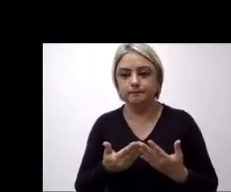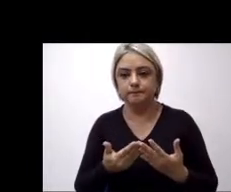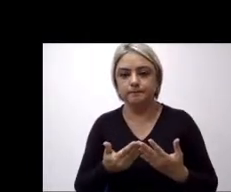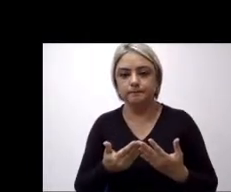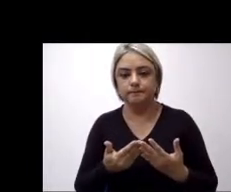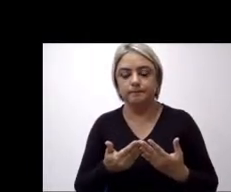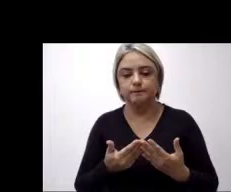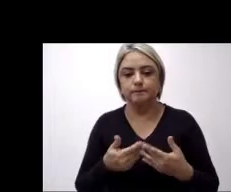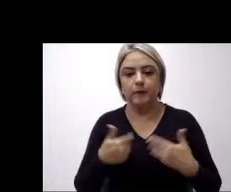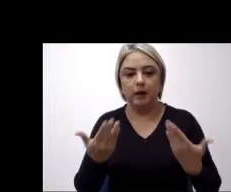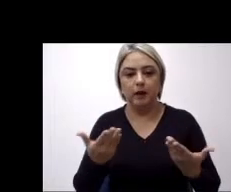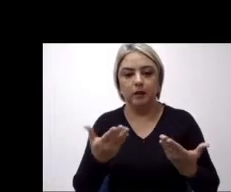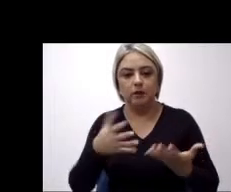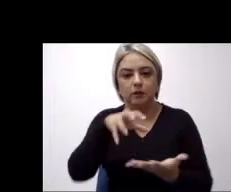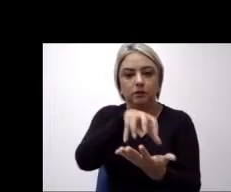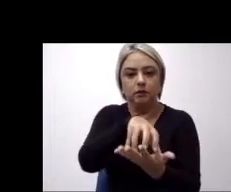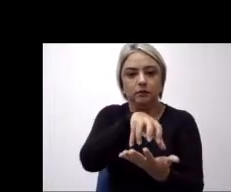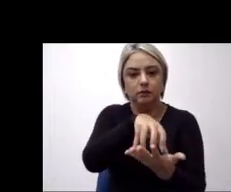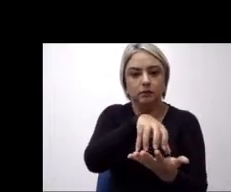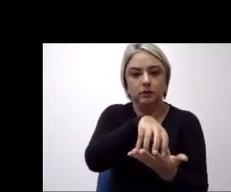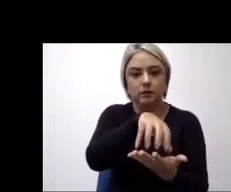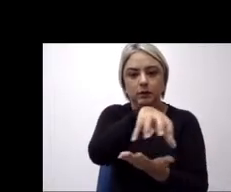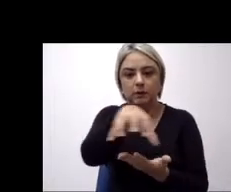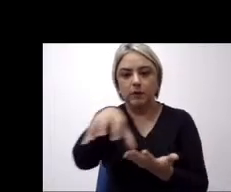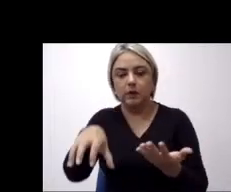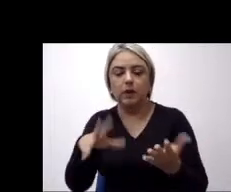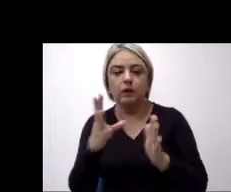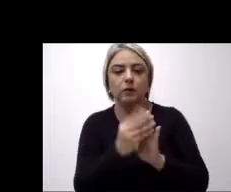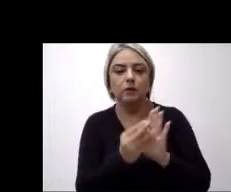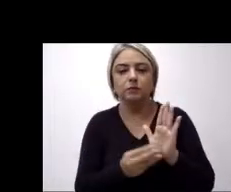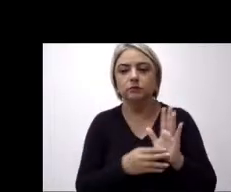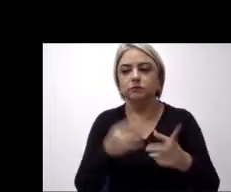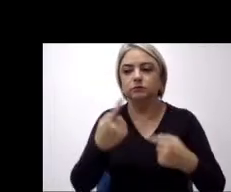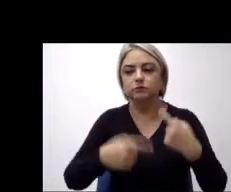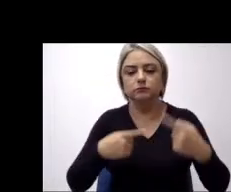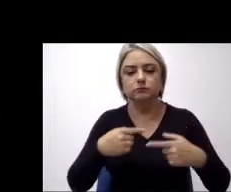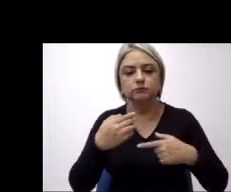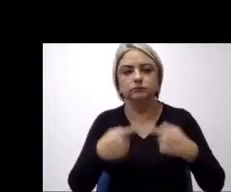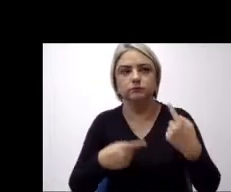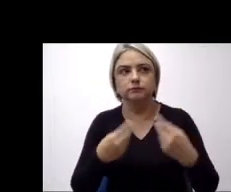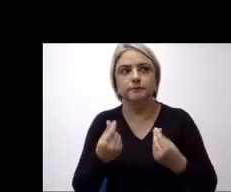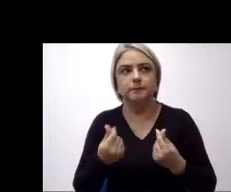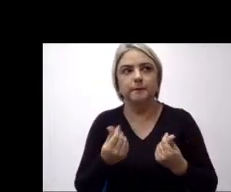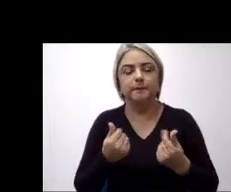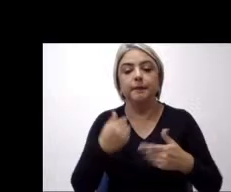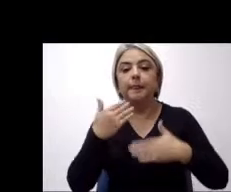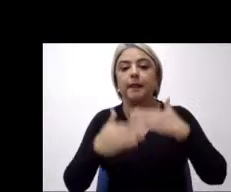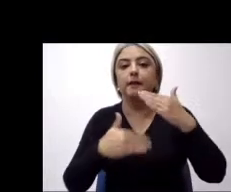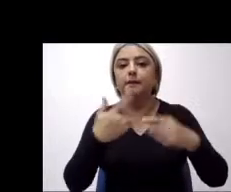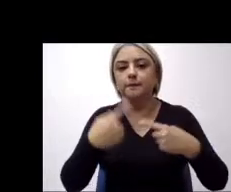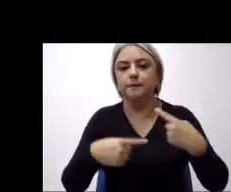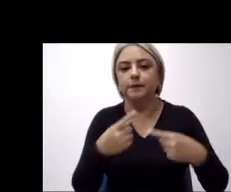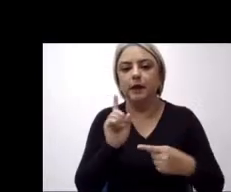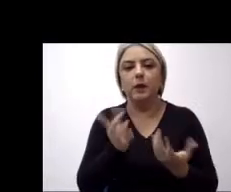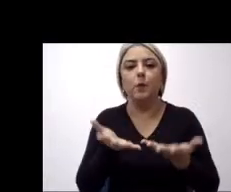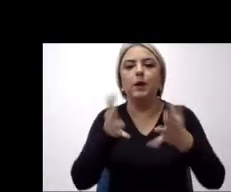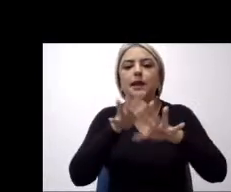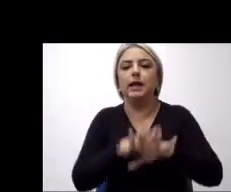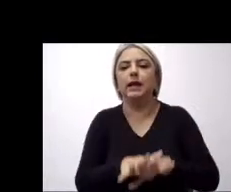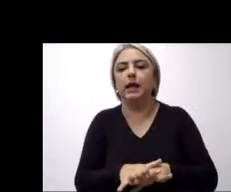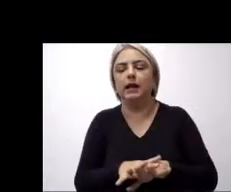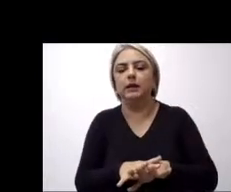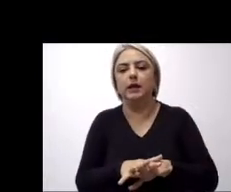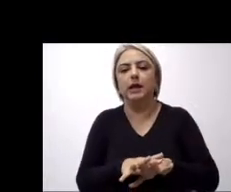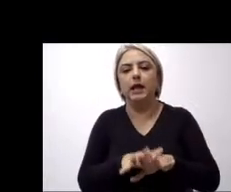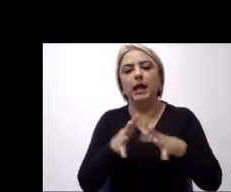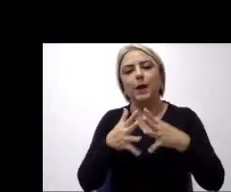all the model of policy process not really integrate the complexity of bureaucracy, but in the French tradition, to come back on